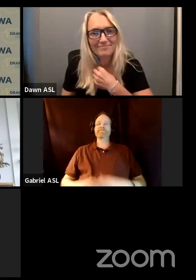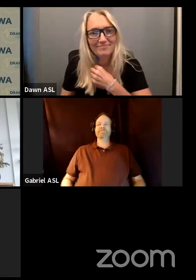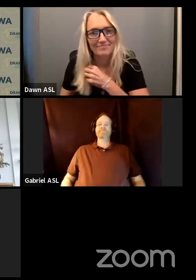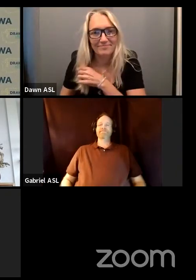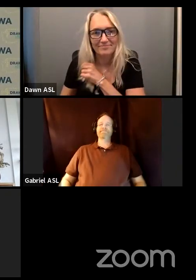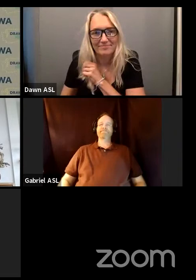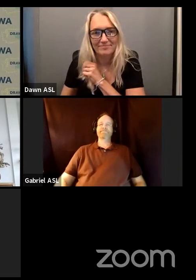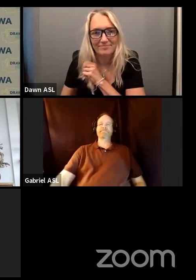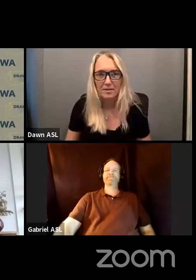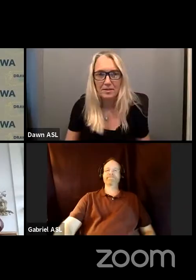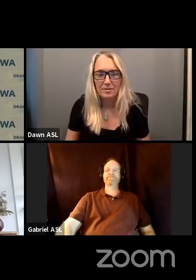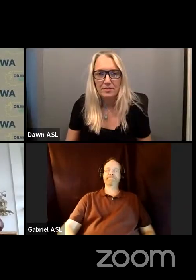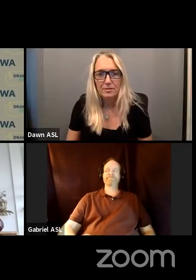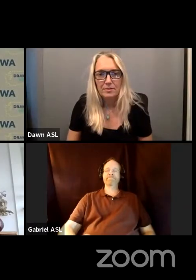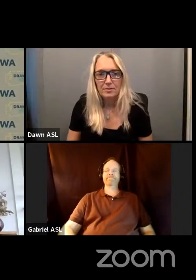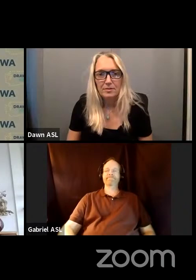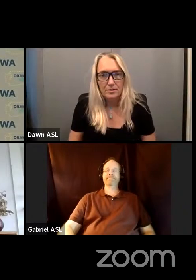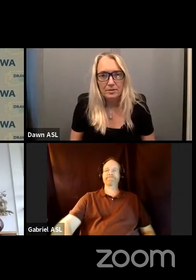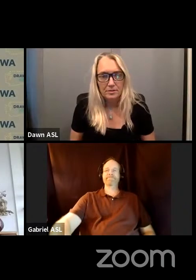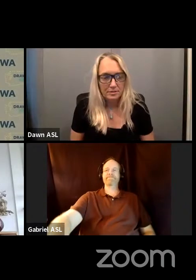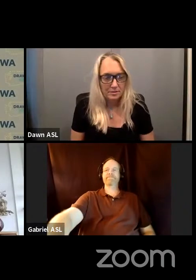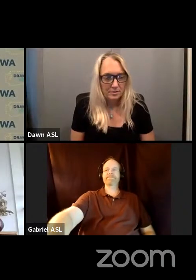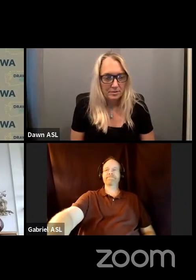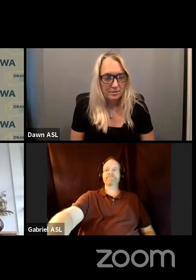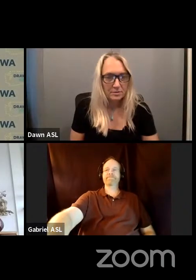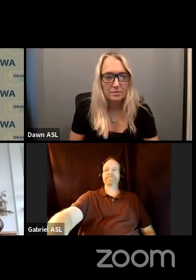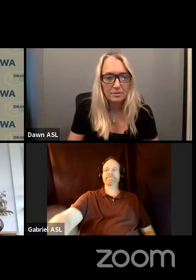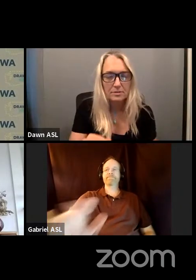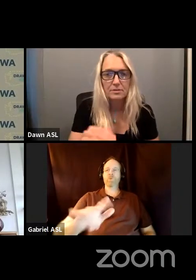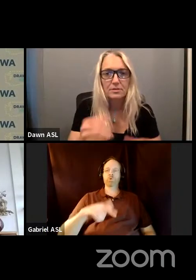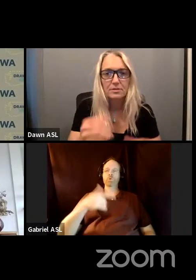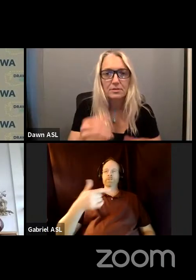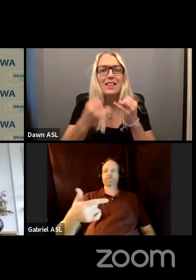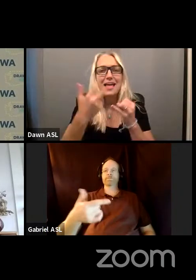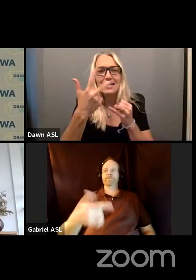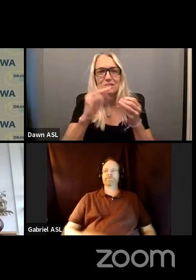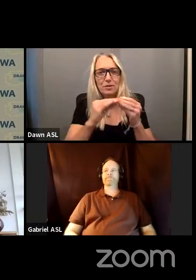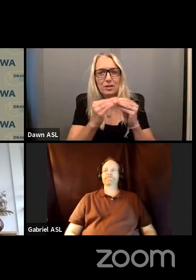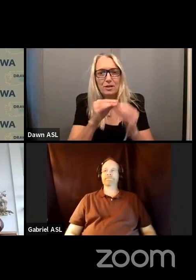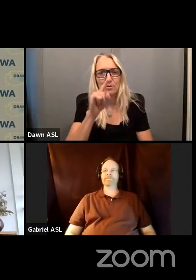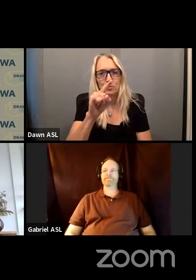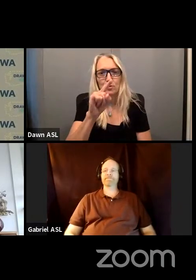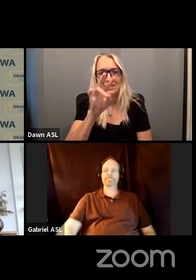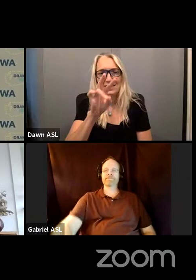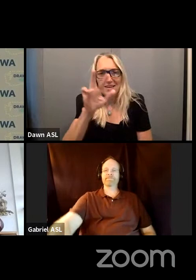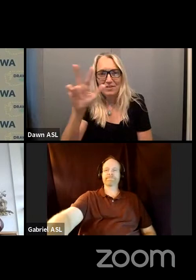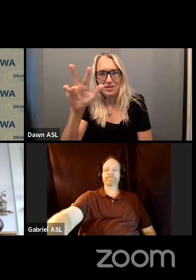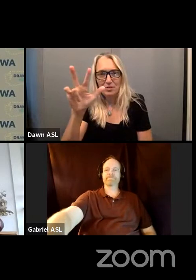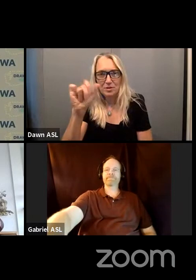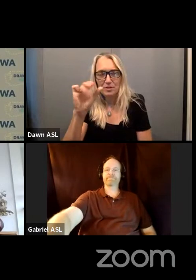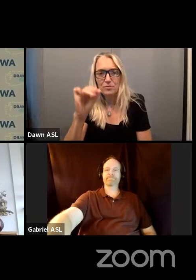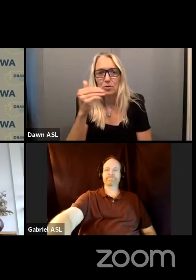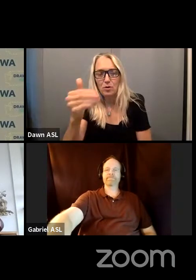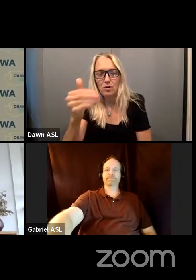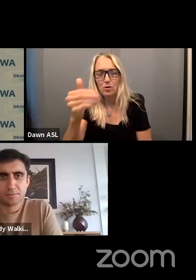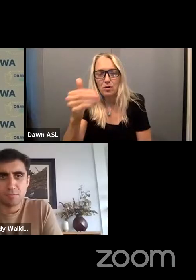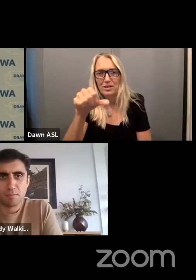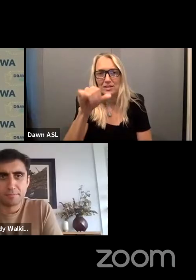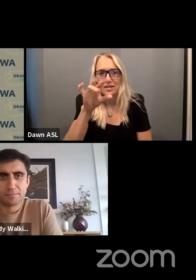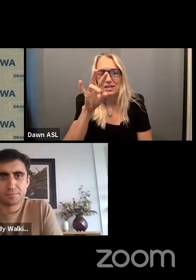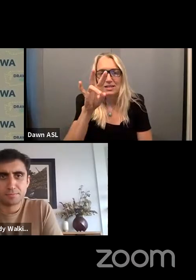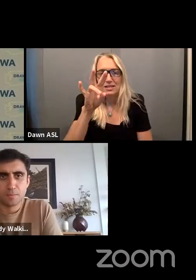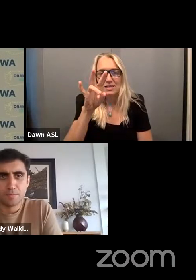panelist again with the phone number last 3 ending in 173. If you can please press *6 to unmute